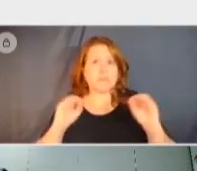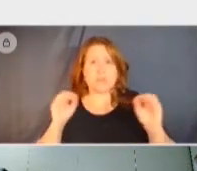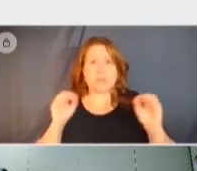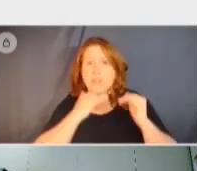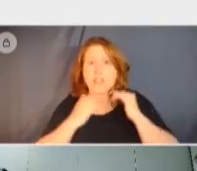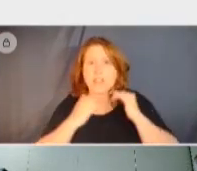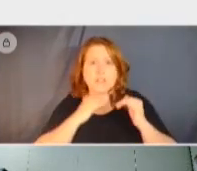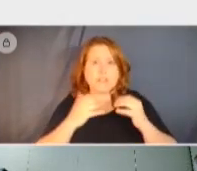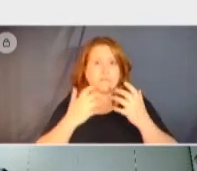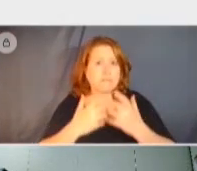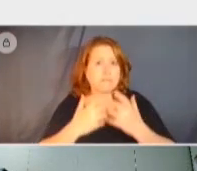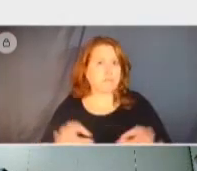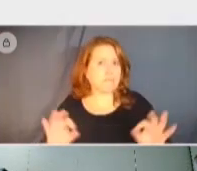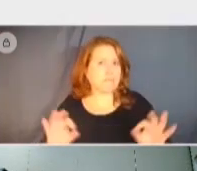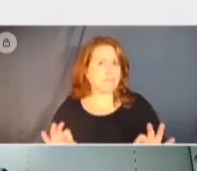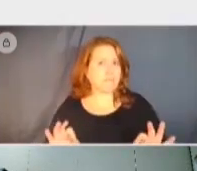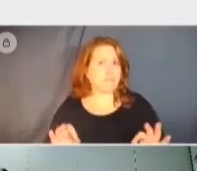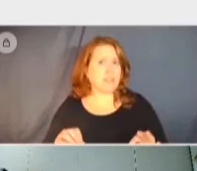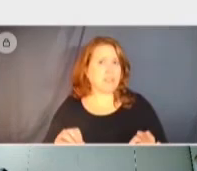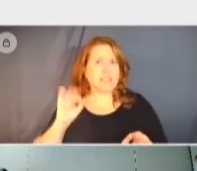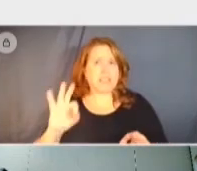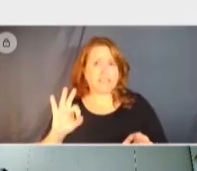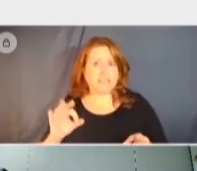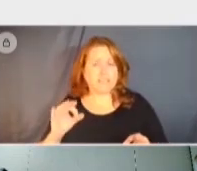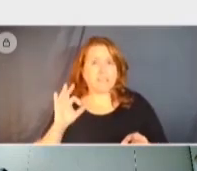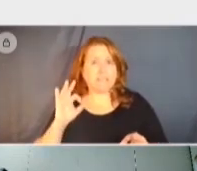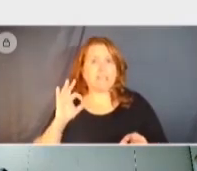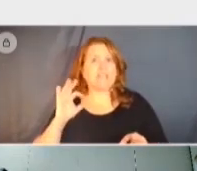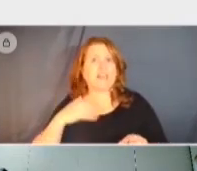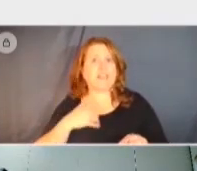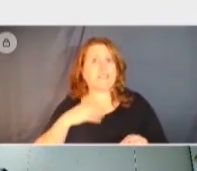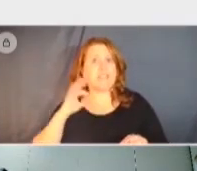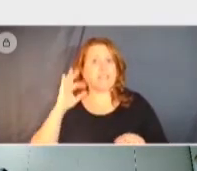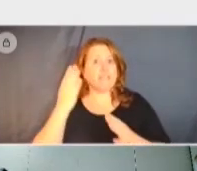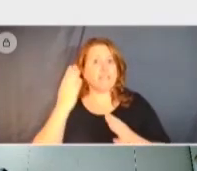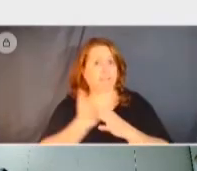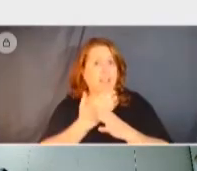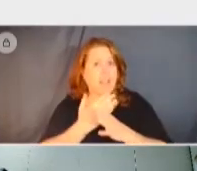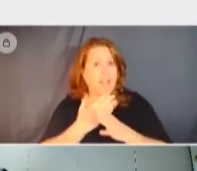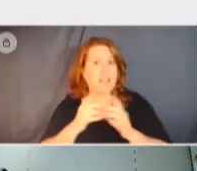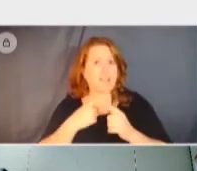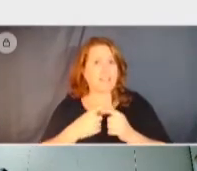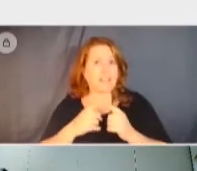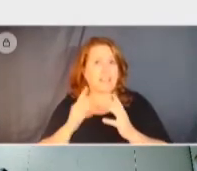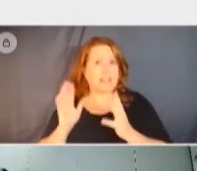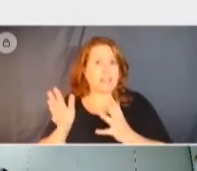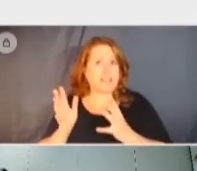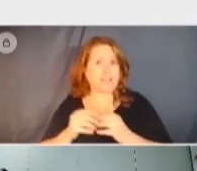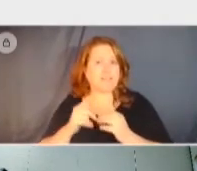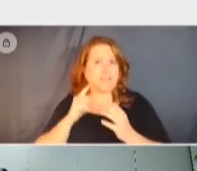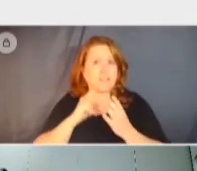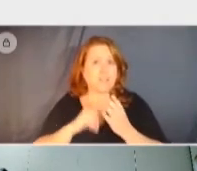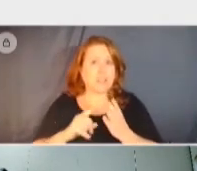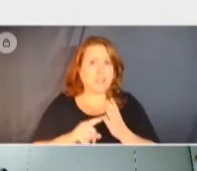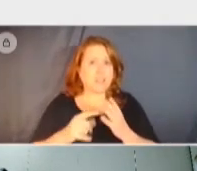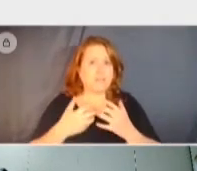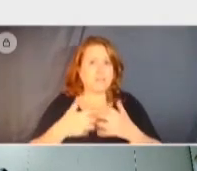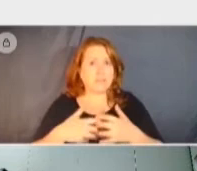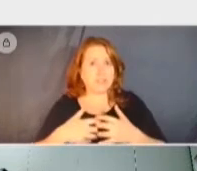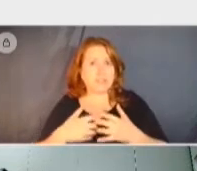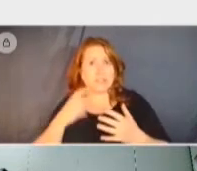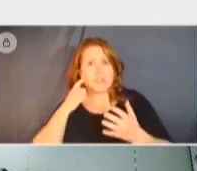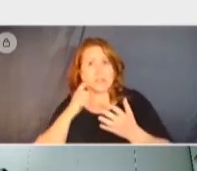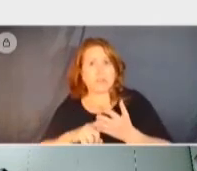file containing the hash codes was actually left out, the hash code checker would still report a pass It